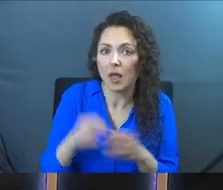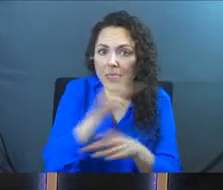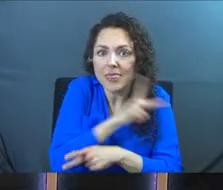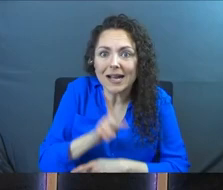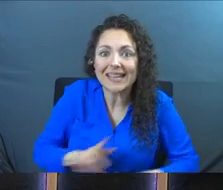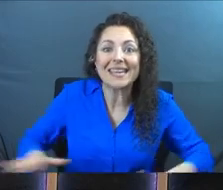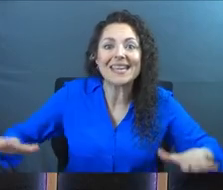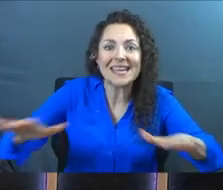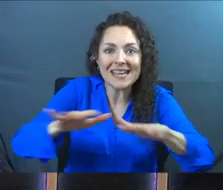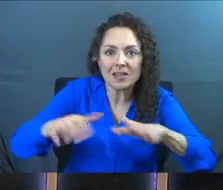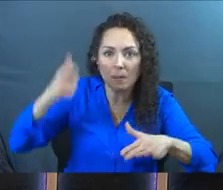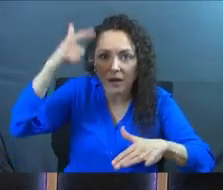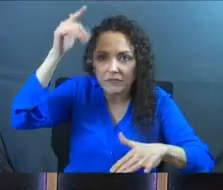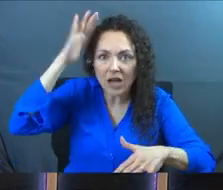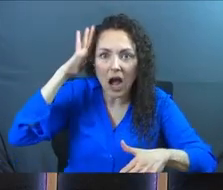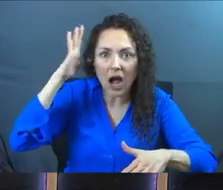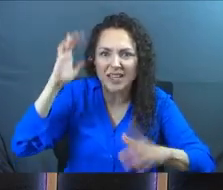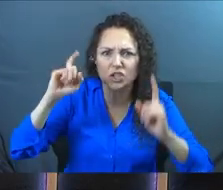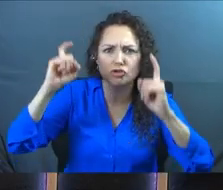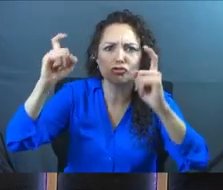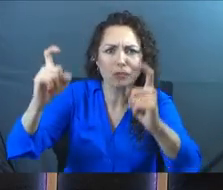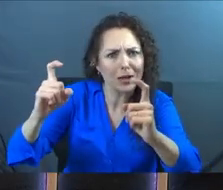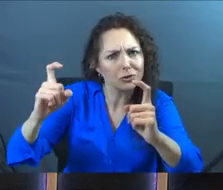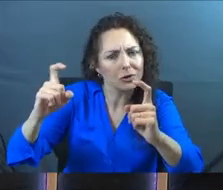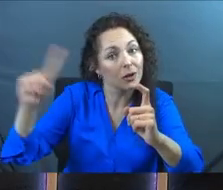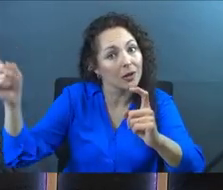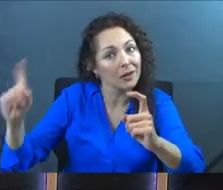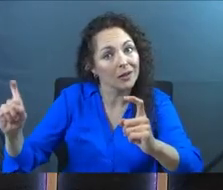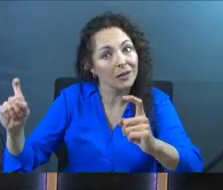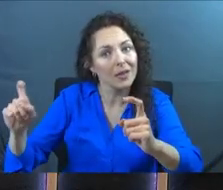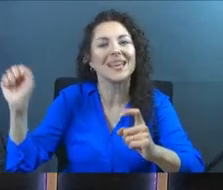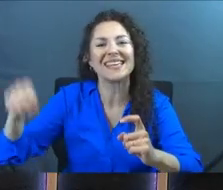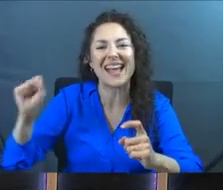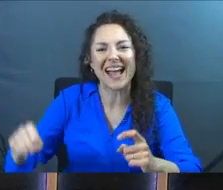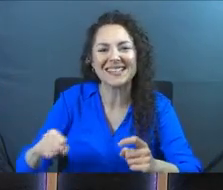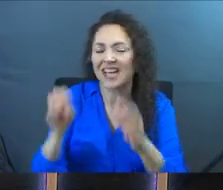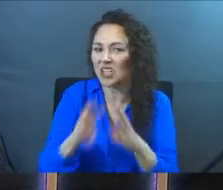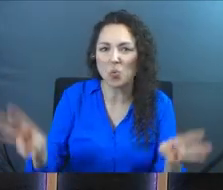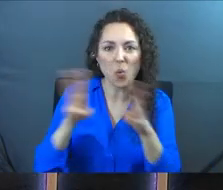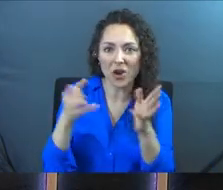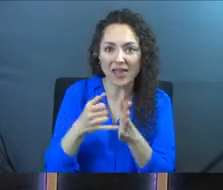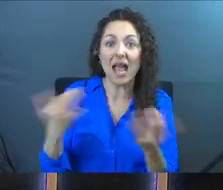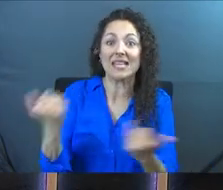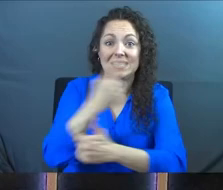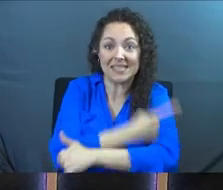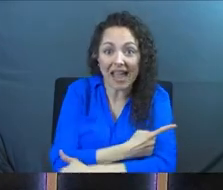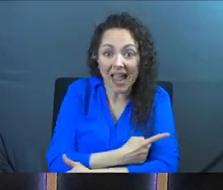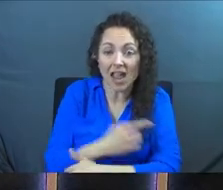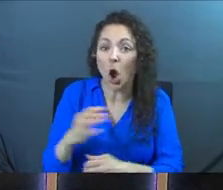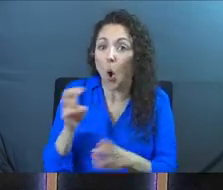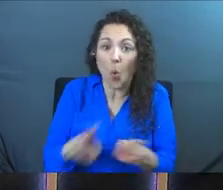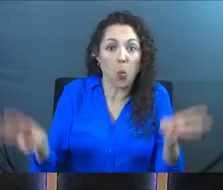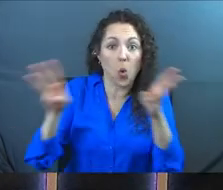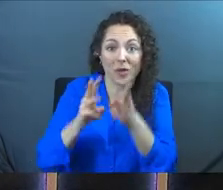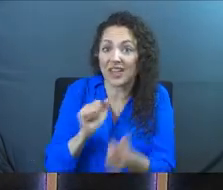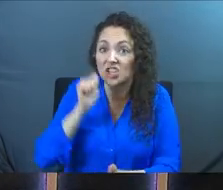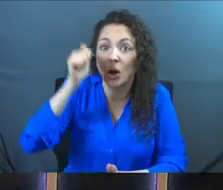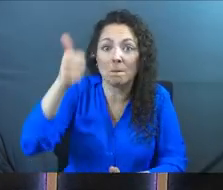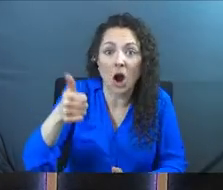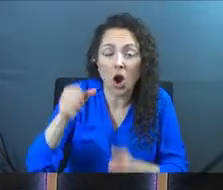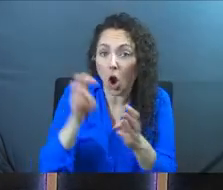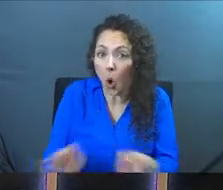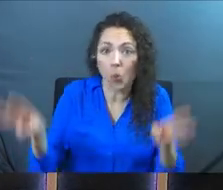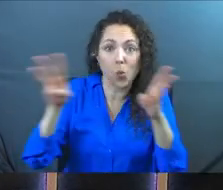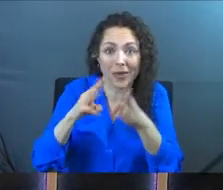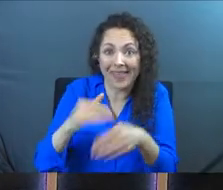The kingdom of God, the treasure, is it worth it? It's worth it. It's worth it. It's worth it today. It's worth it tomorrow. It's worth